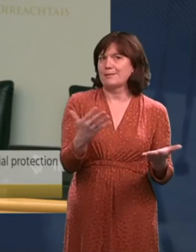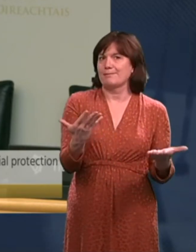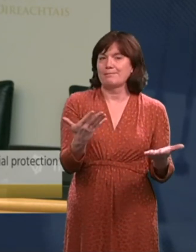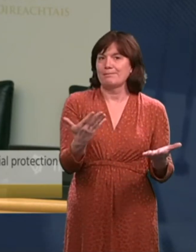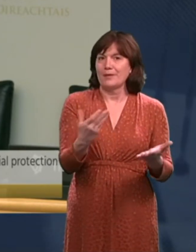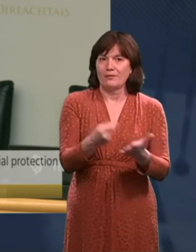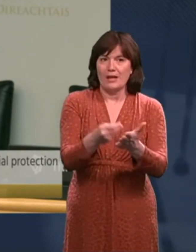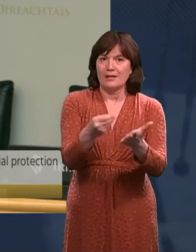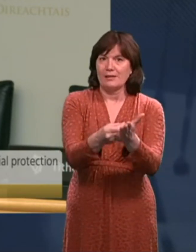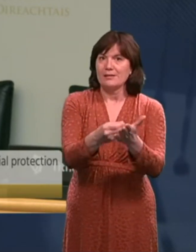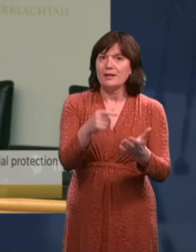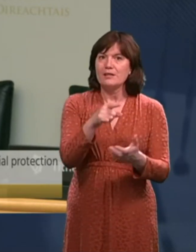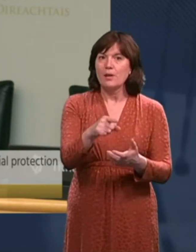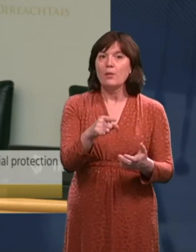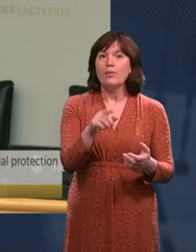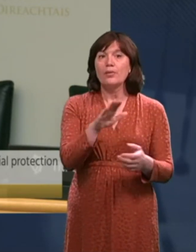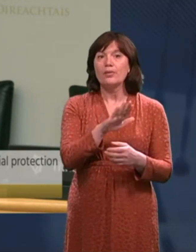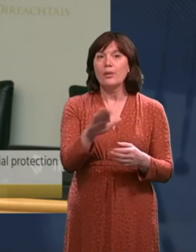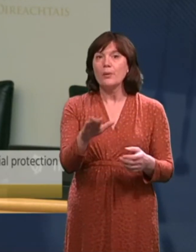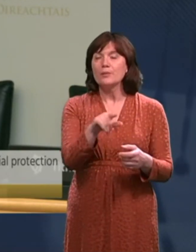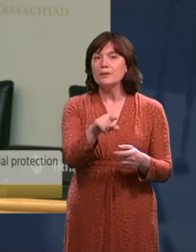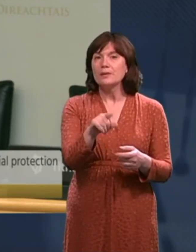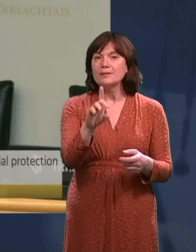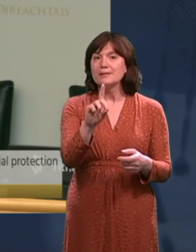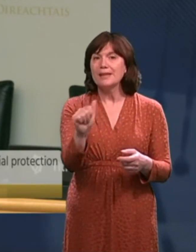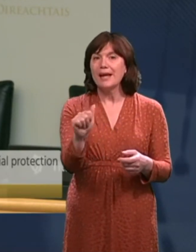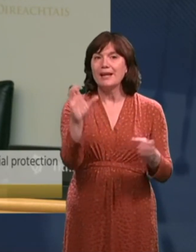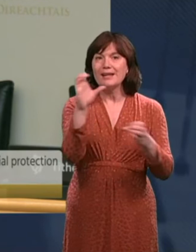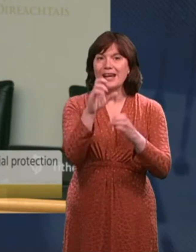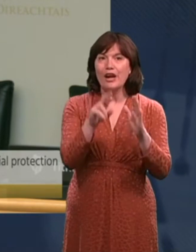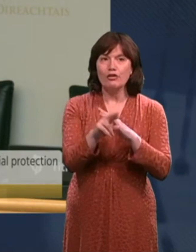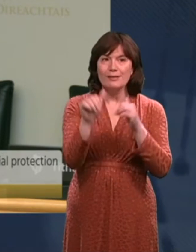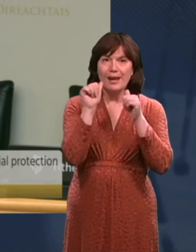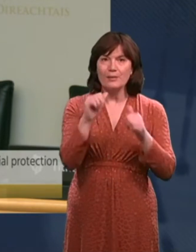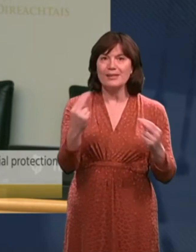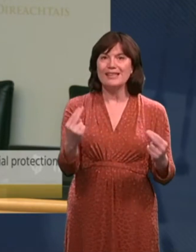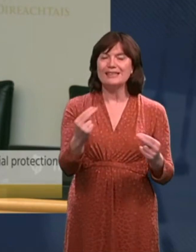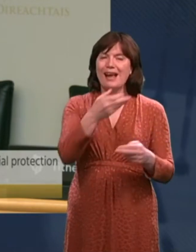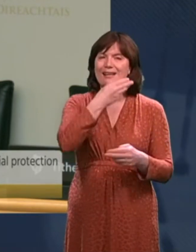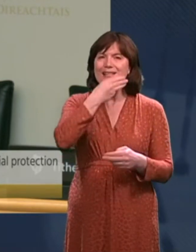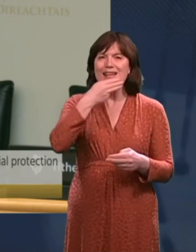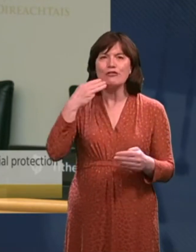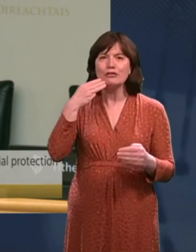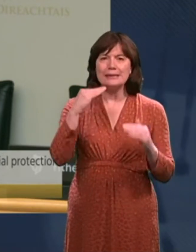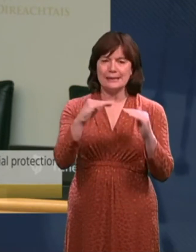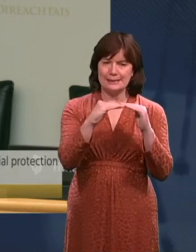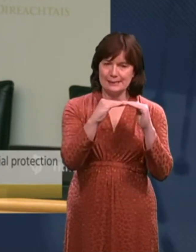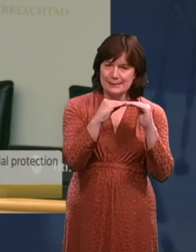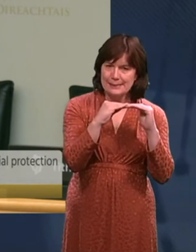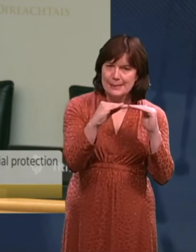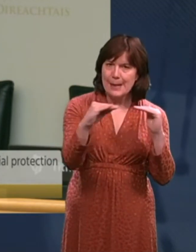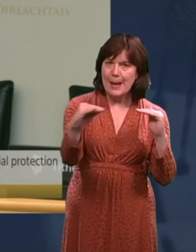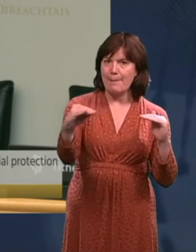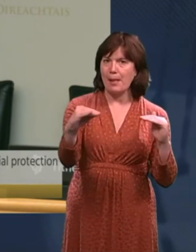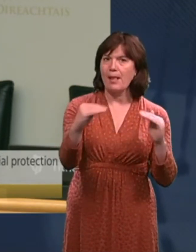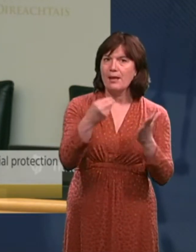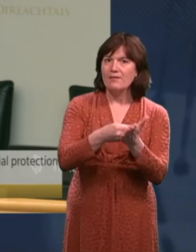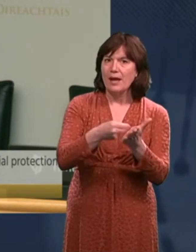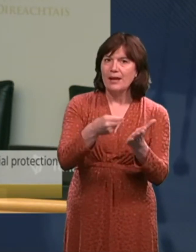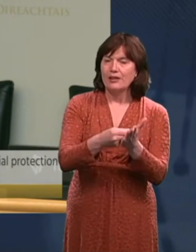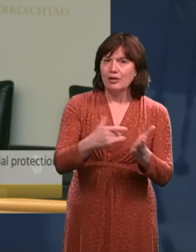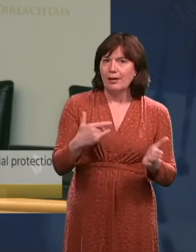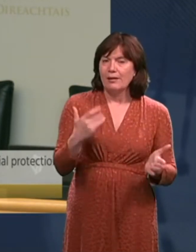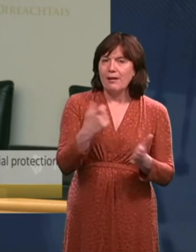allowance and disability allowance need a guaranteed standard of living. We don't have that. Disability allowance is